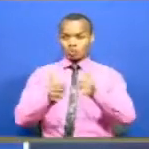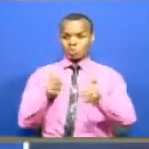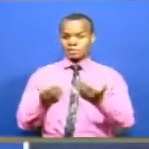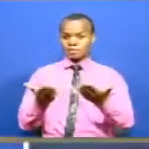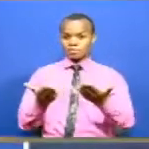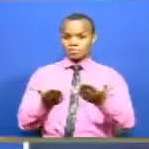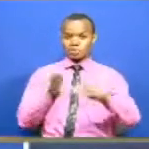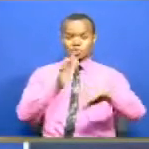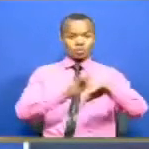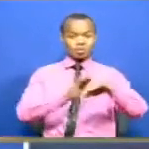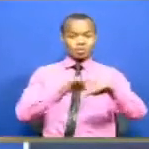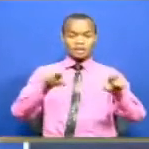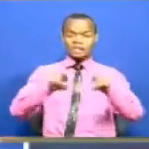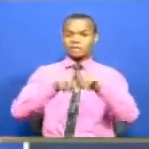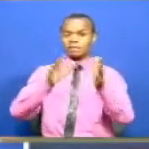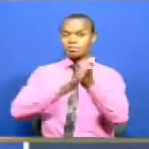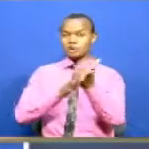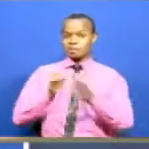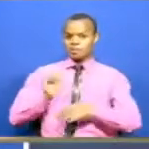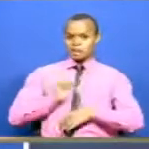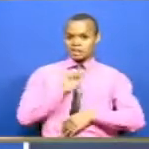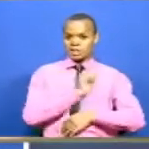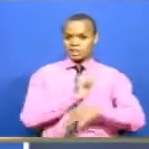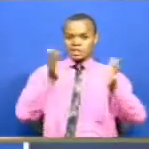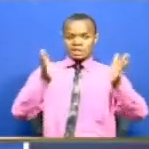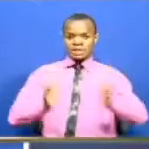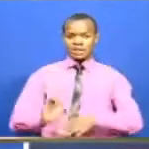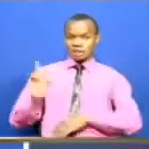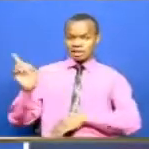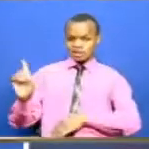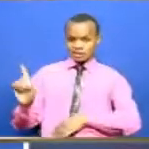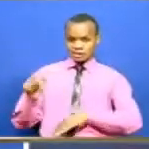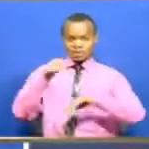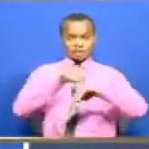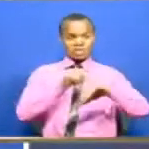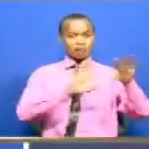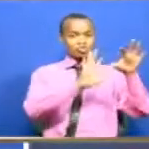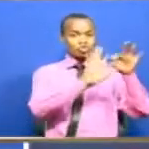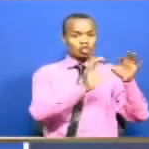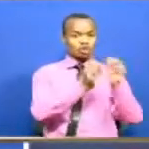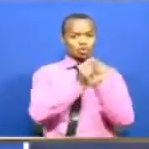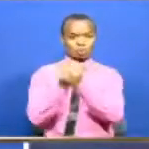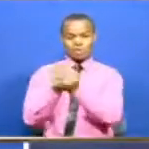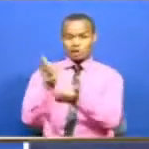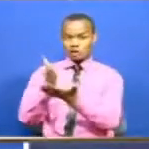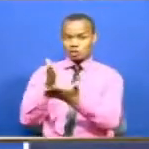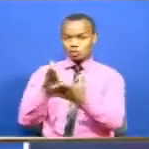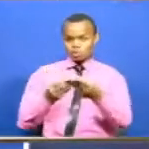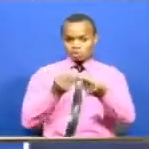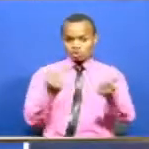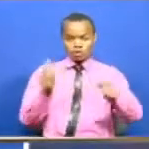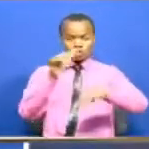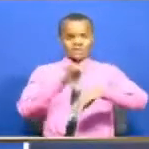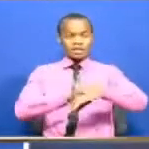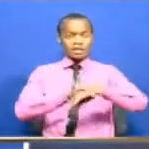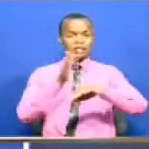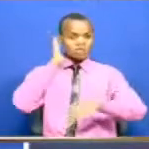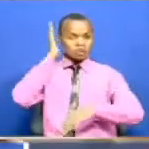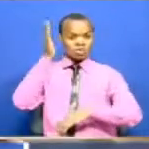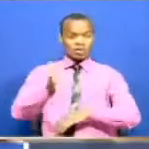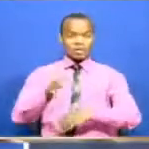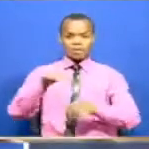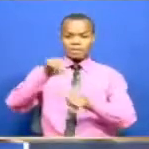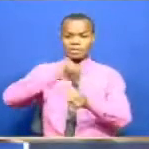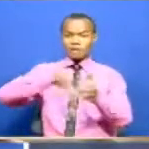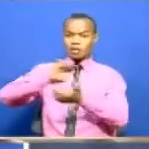mapendekezo ya Sakaja, na hivyo kuunganisha mapendekezo hayo mawili kutakuwa suluhu mwafaka kwa mzozo uliopo kuhusu mfumo wa ugavi wa mapato.